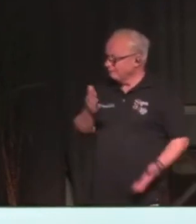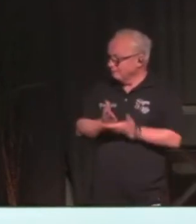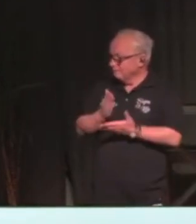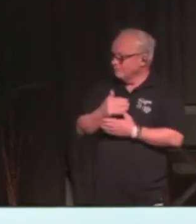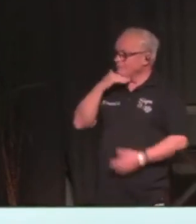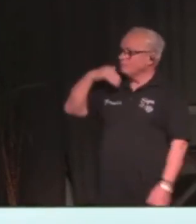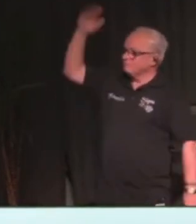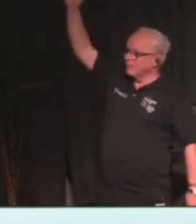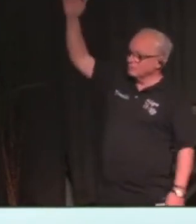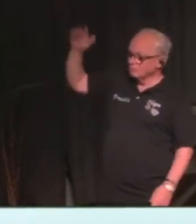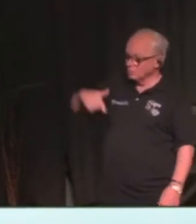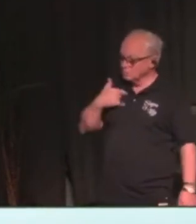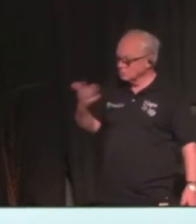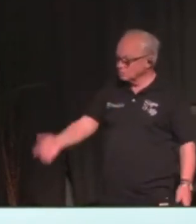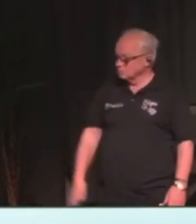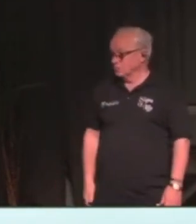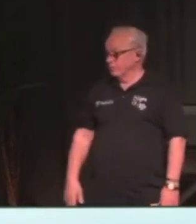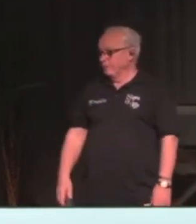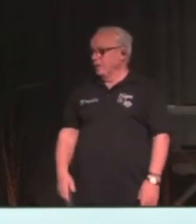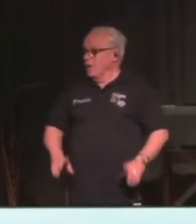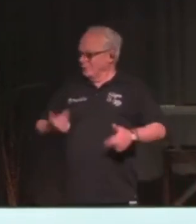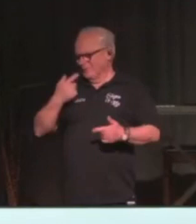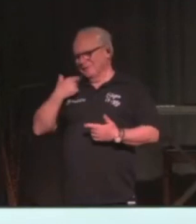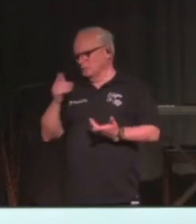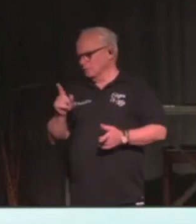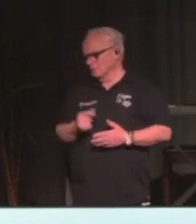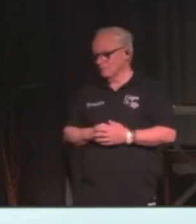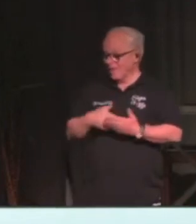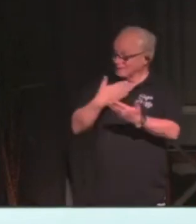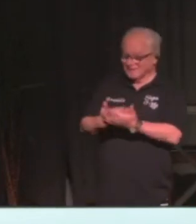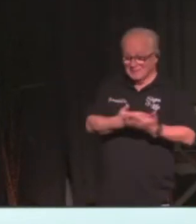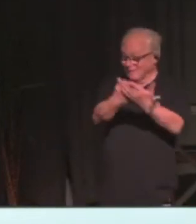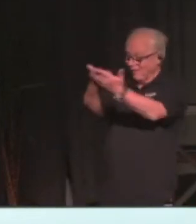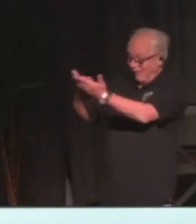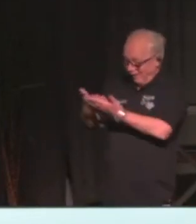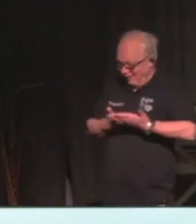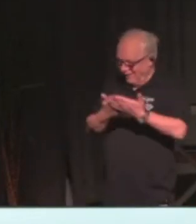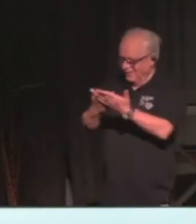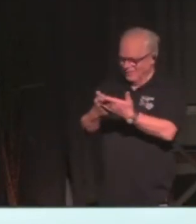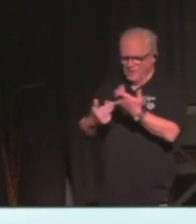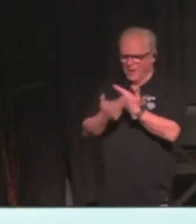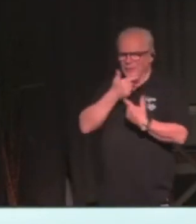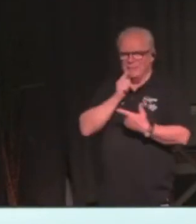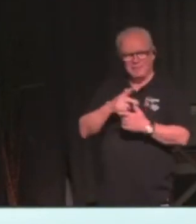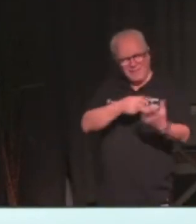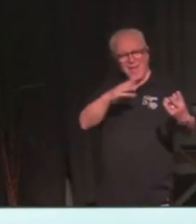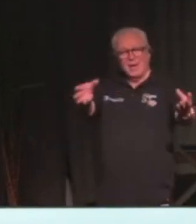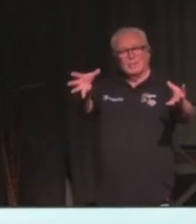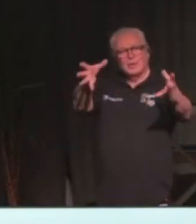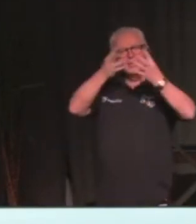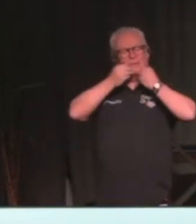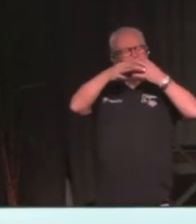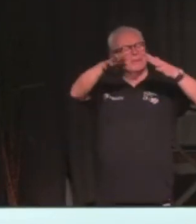Yes, Lord, we're fed up with COVID, and it would just be nice to sit around a table with a whole bunch of other people and have them breathe over